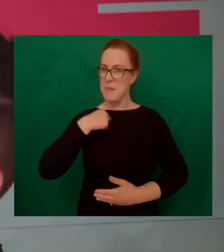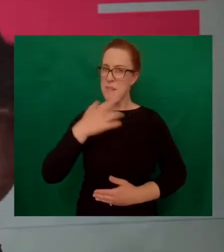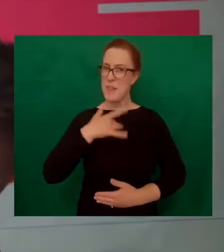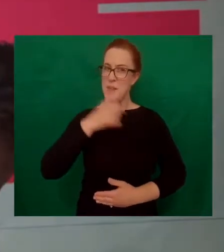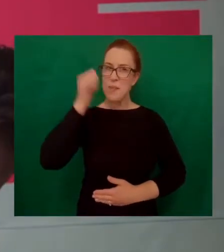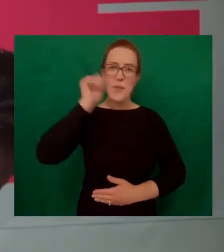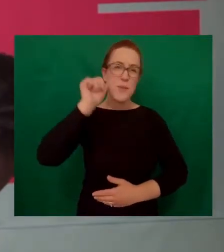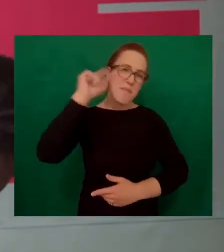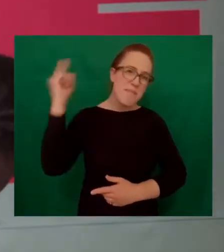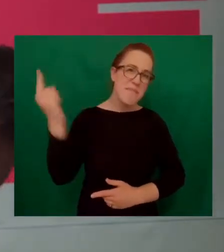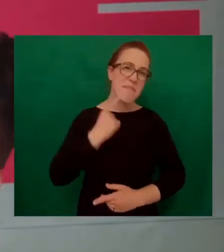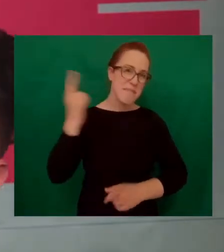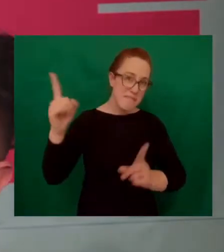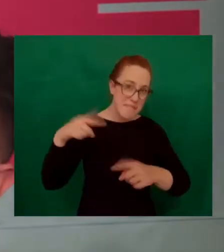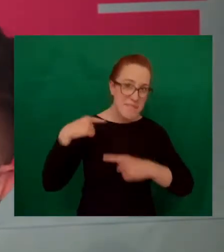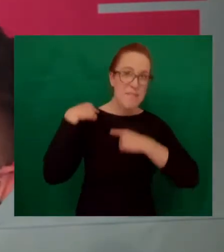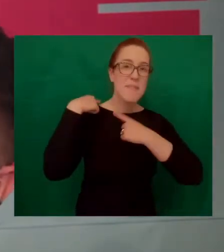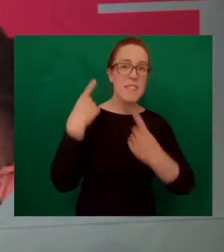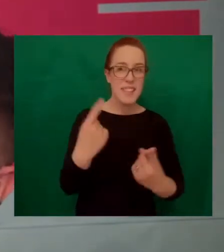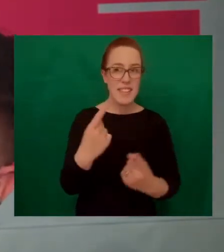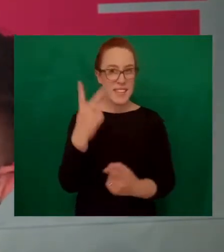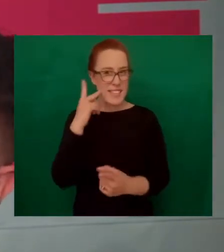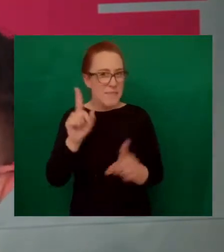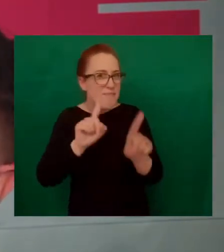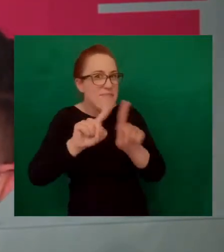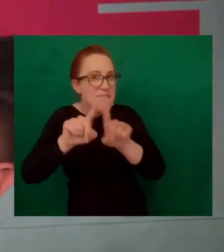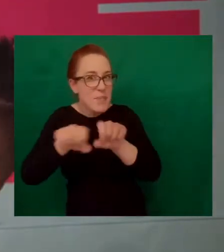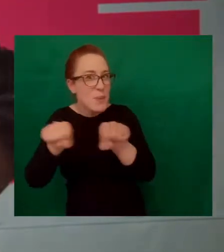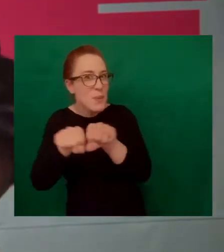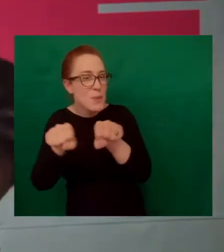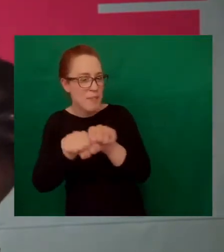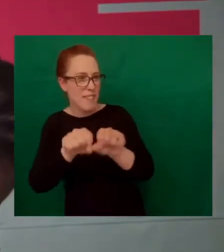way. See this lovely assortment of shoes?